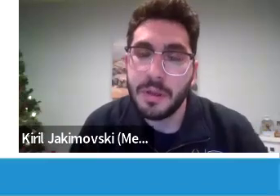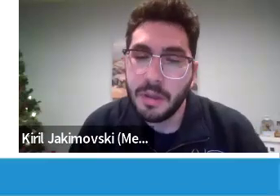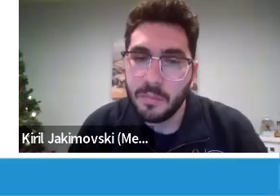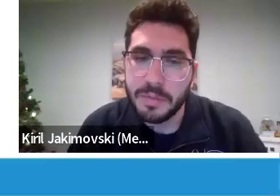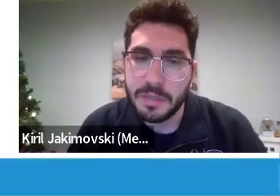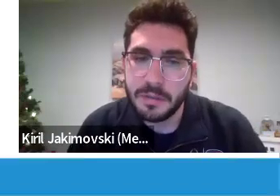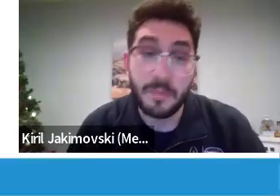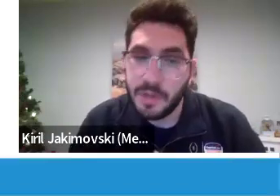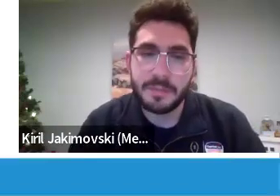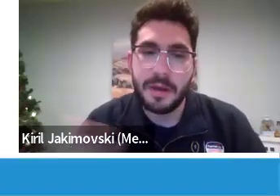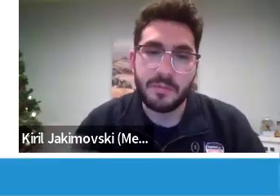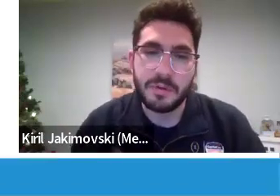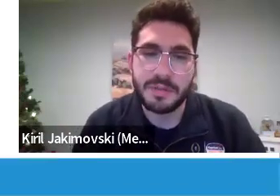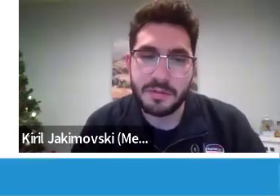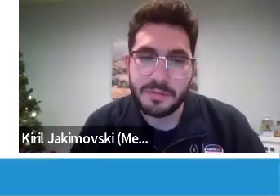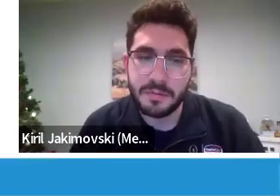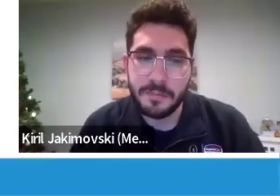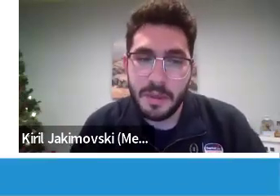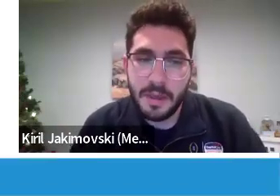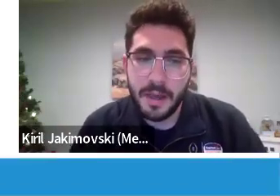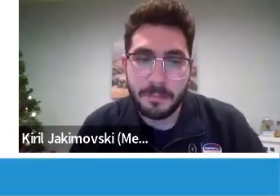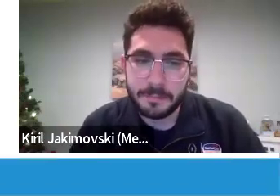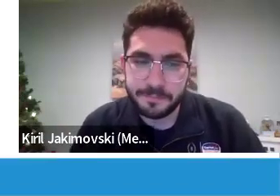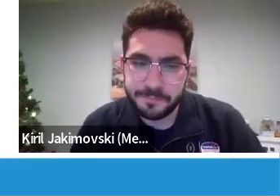that we've talked about and will continue to.